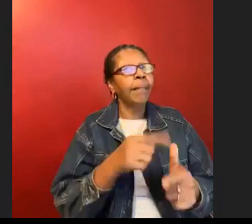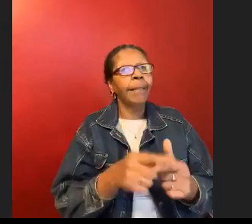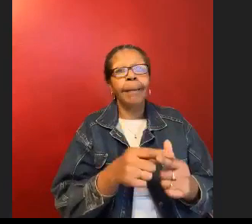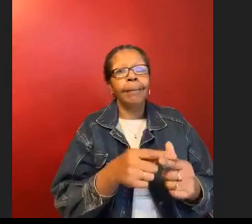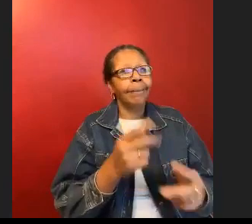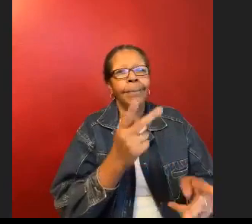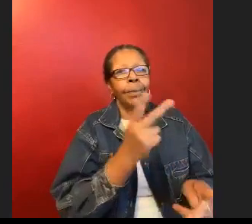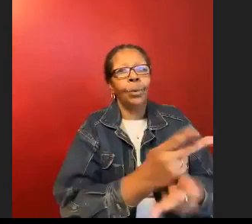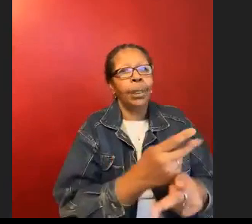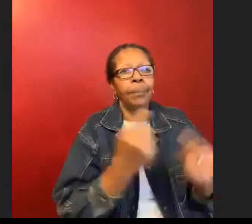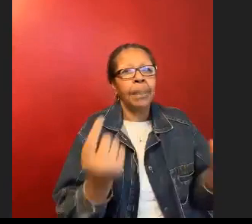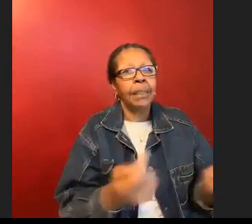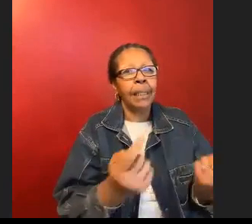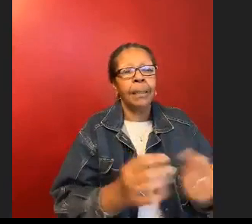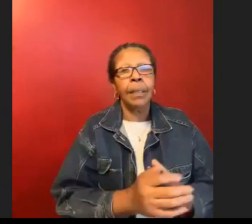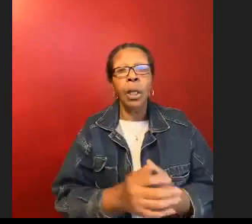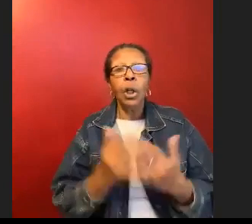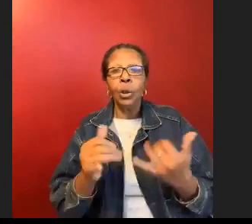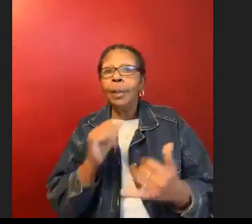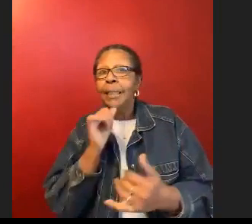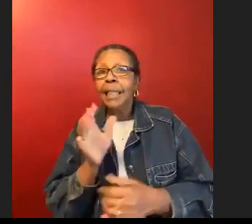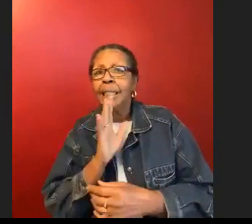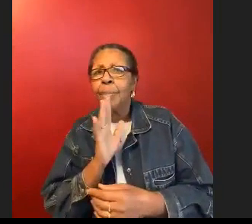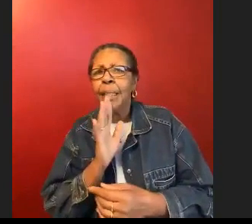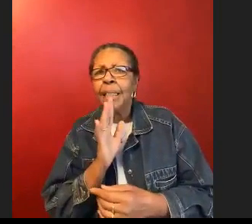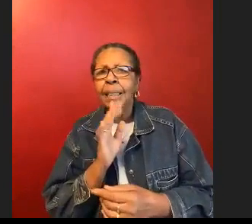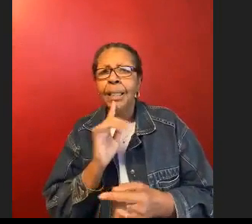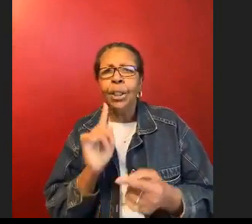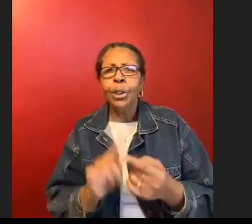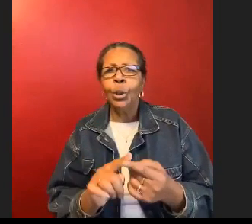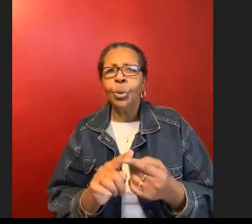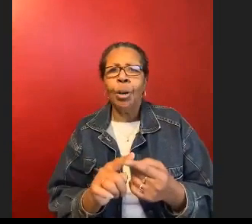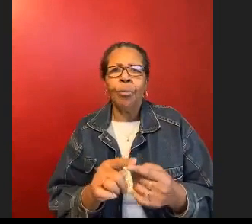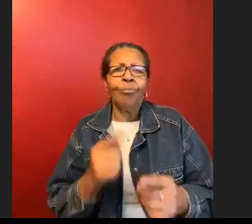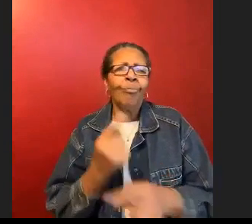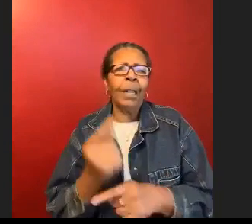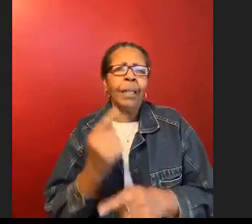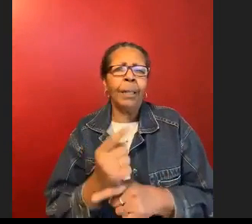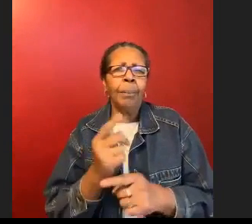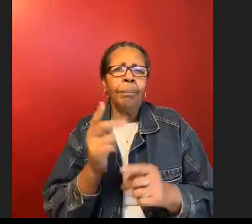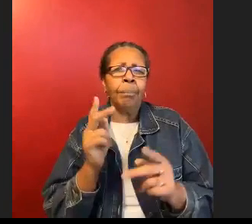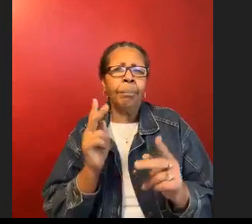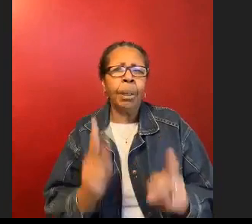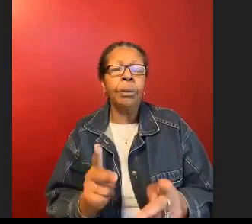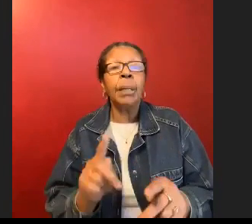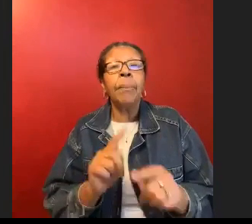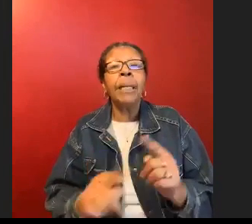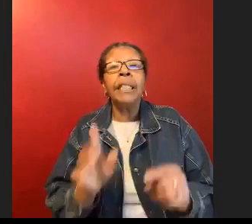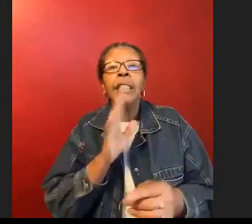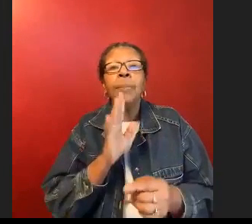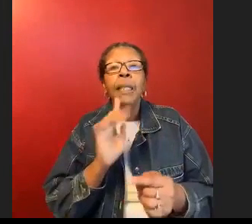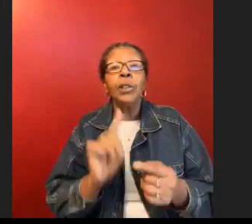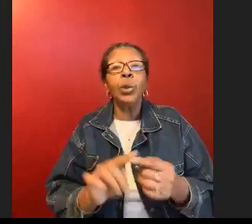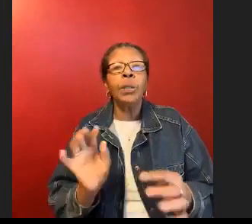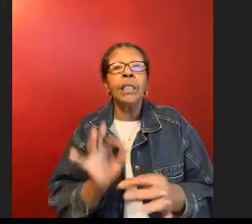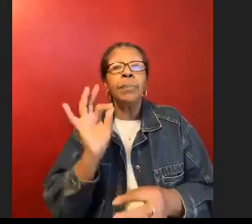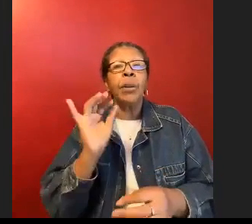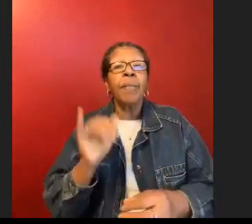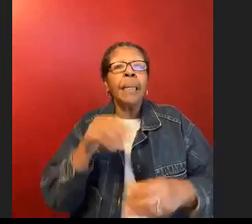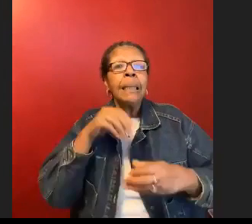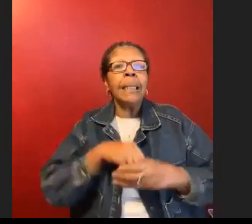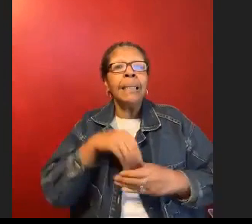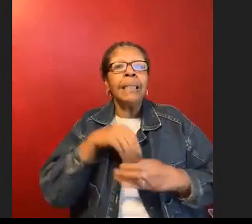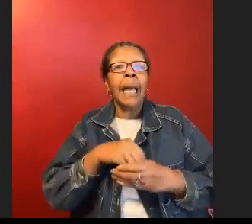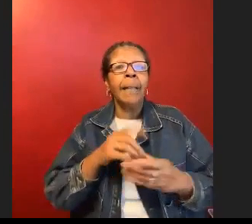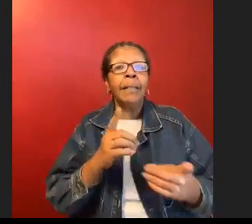ordinary flesh and blood now. He's speaking to the spirit that is residing inside of these disciples.